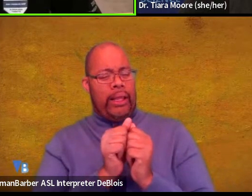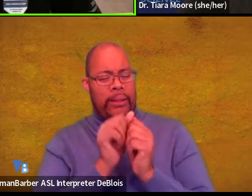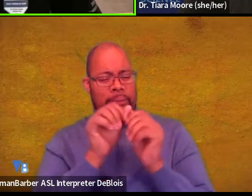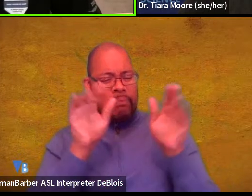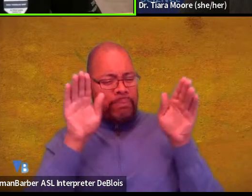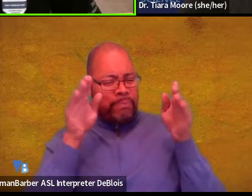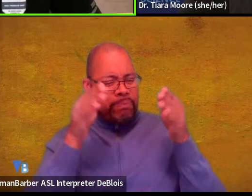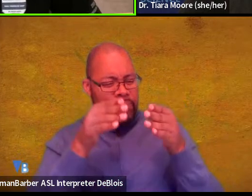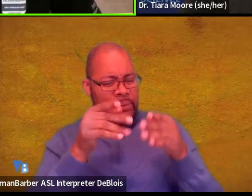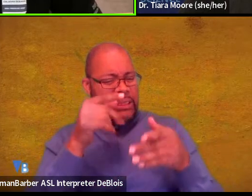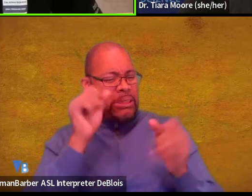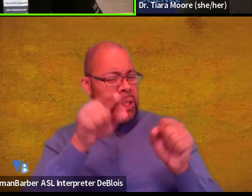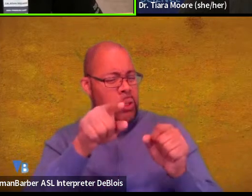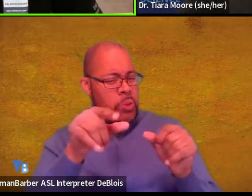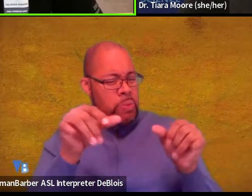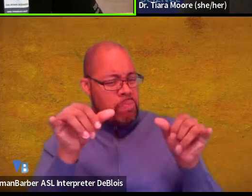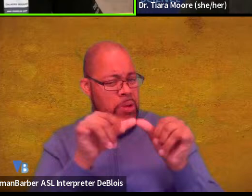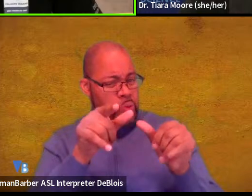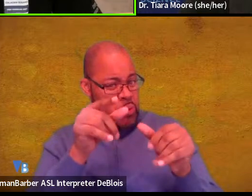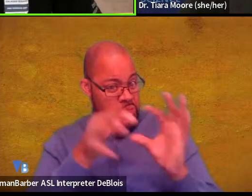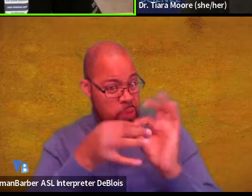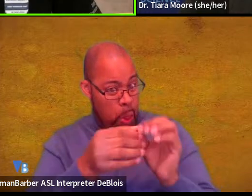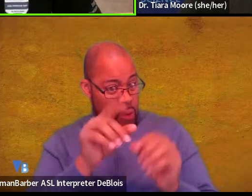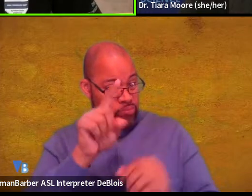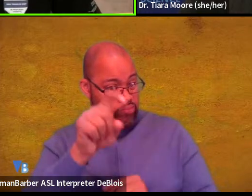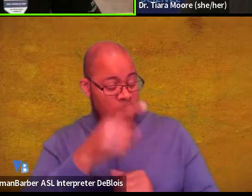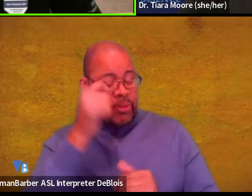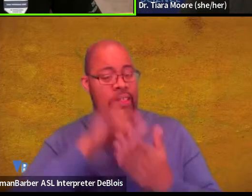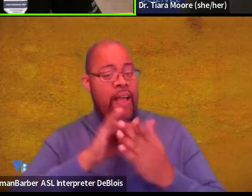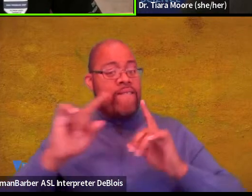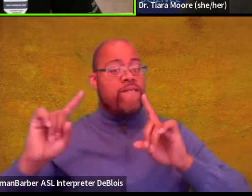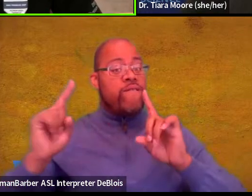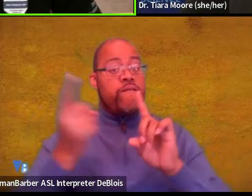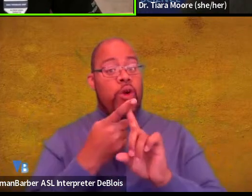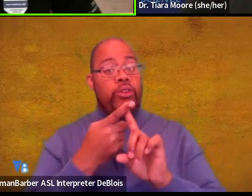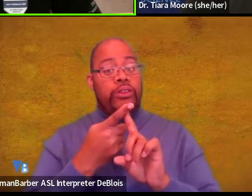see, can you measure up? Do you belong? Because the first